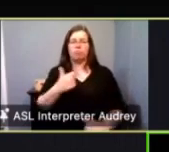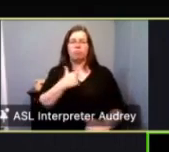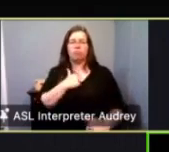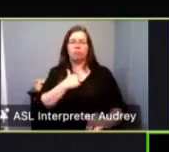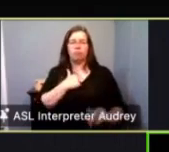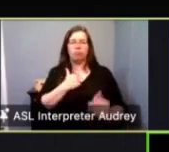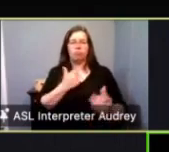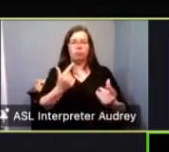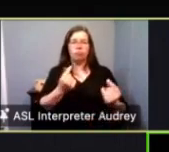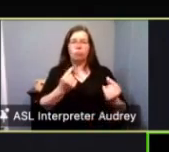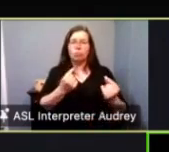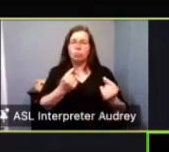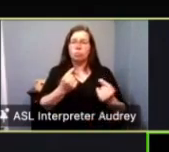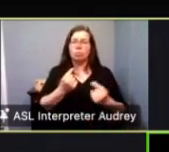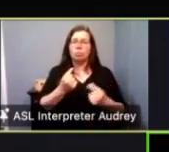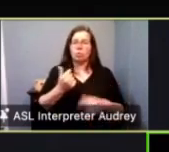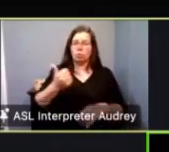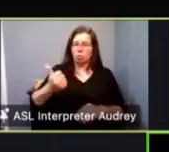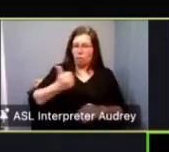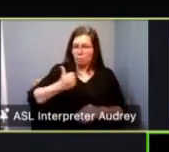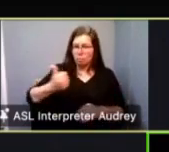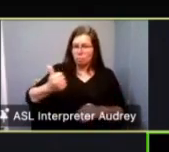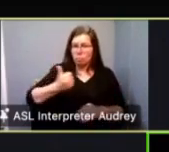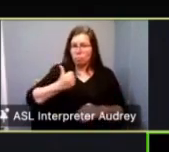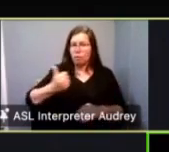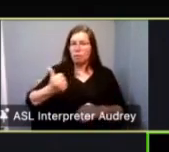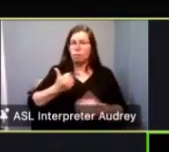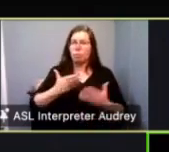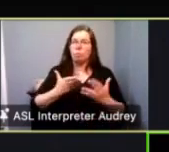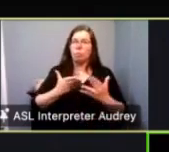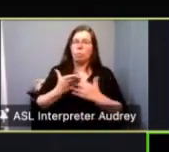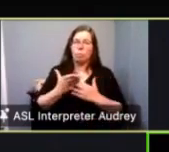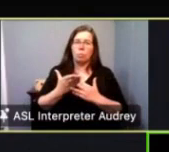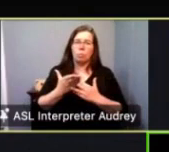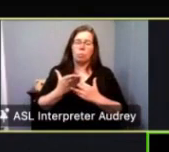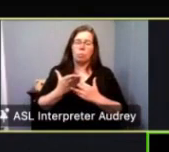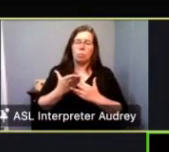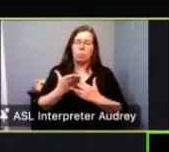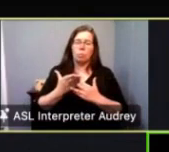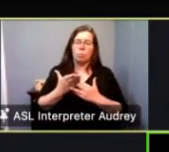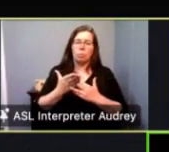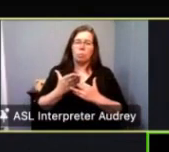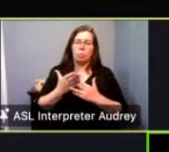about transportation through